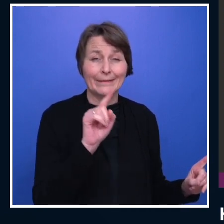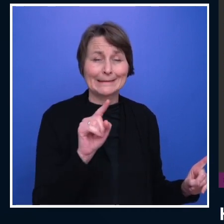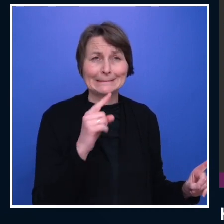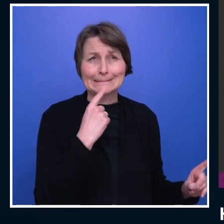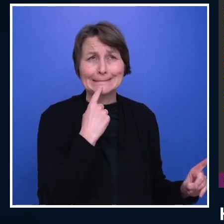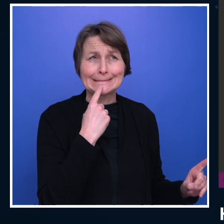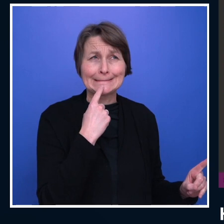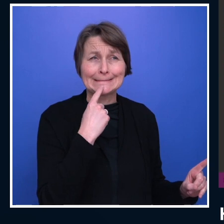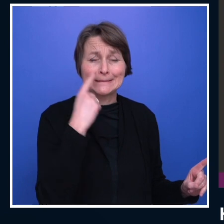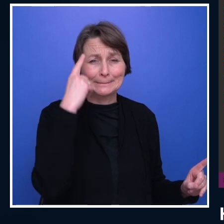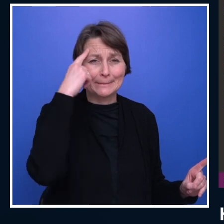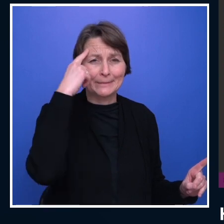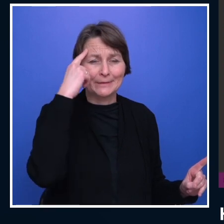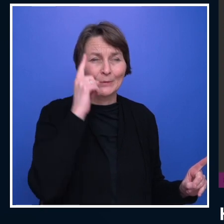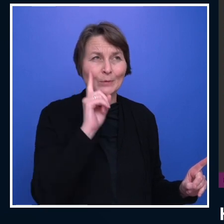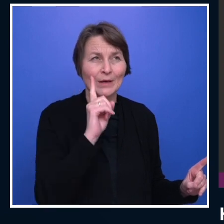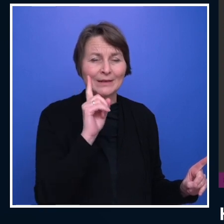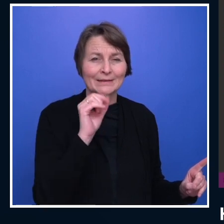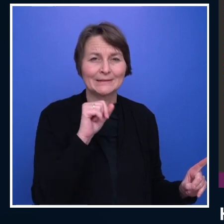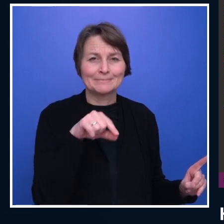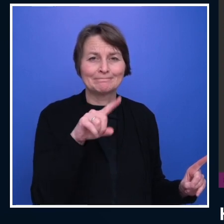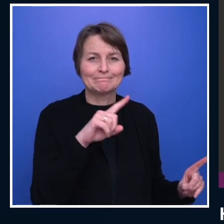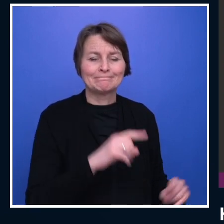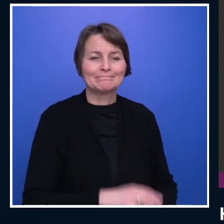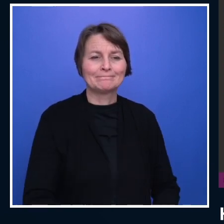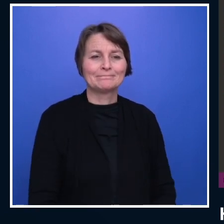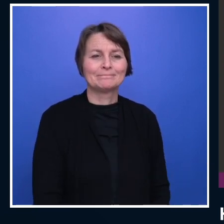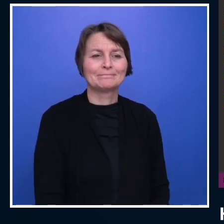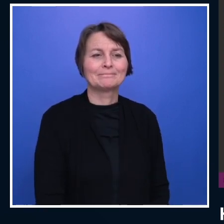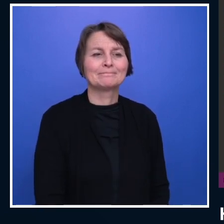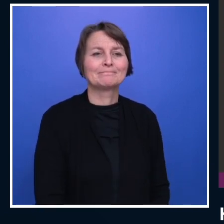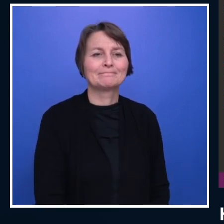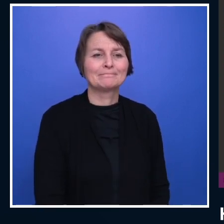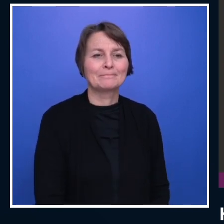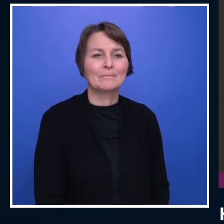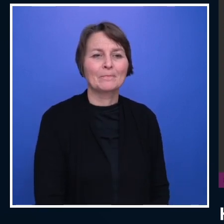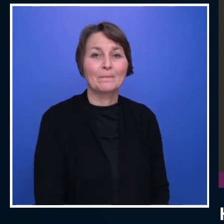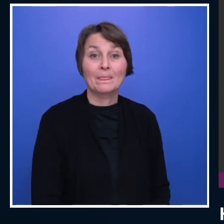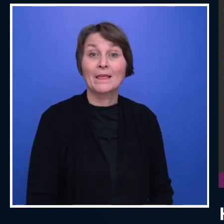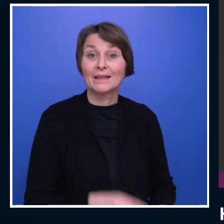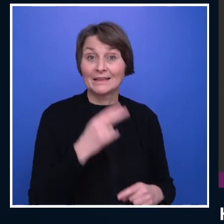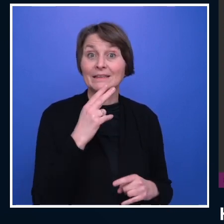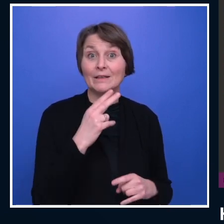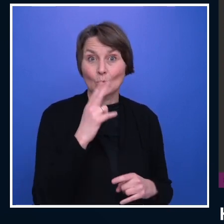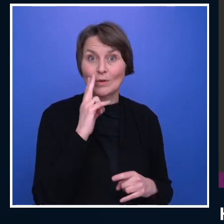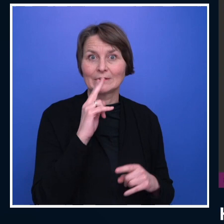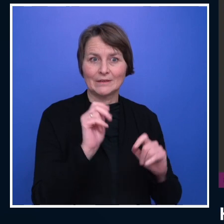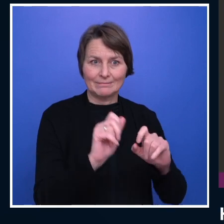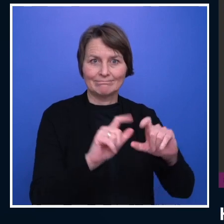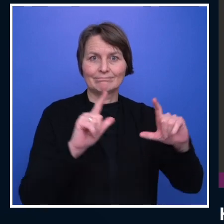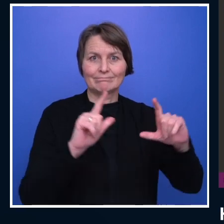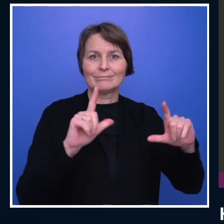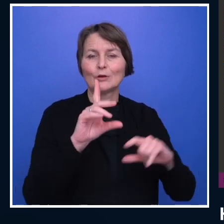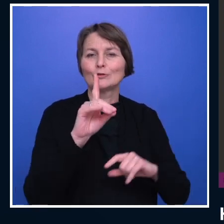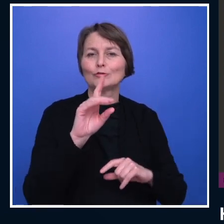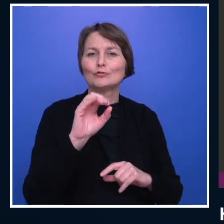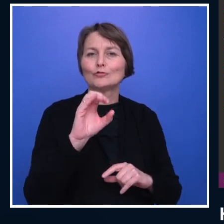Let's see if it'll let us connect. Then you'll see the Docker images that are spinning up in the background.